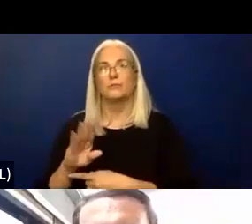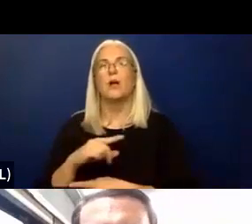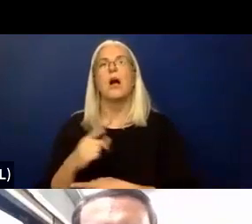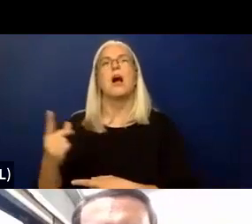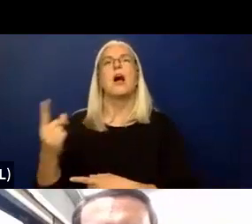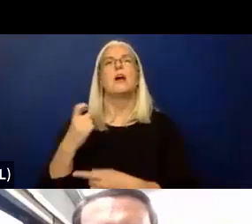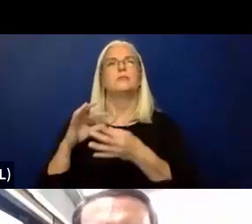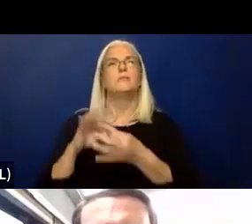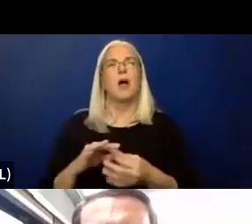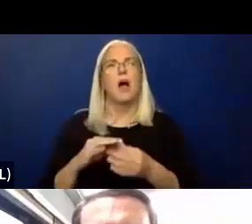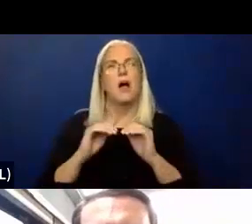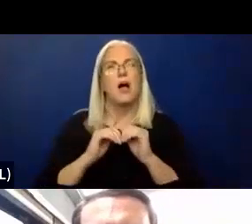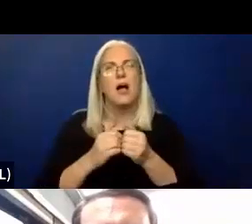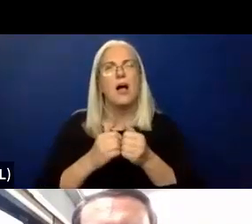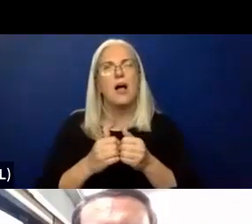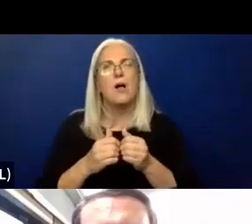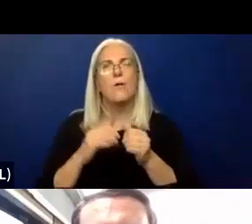evacuation expenses.